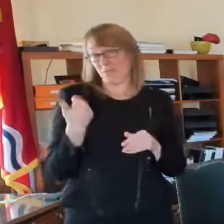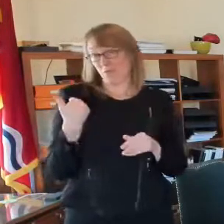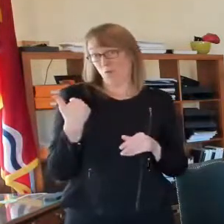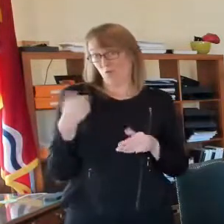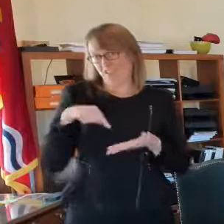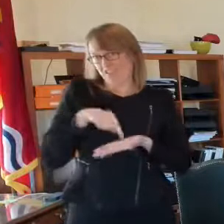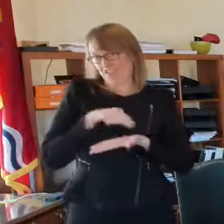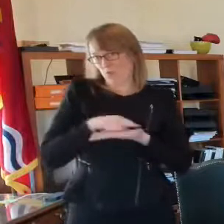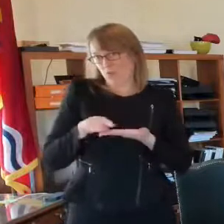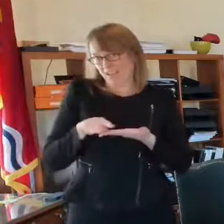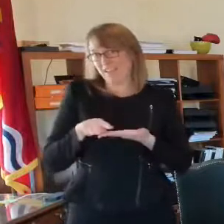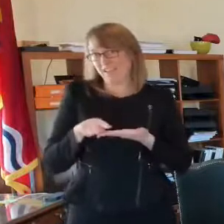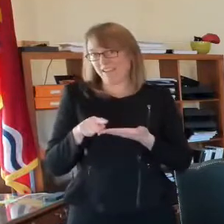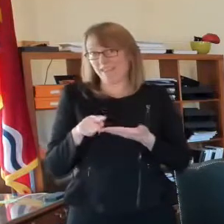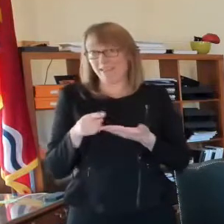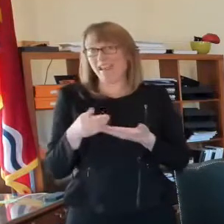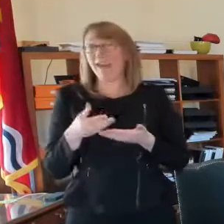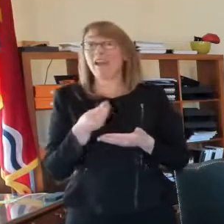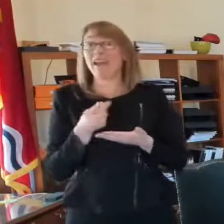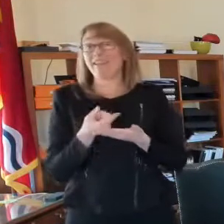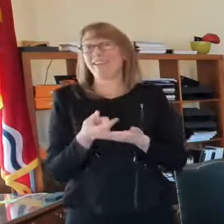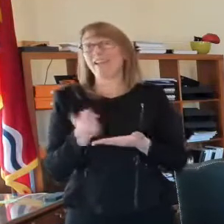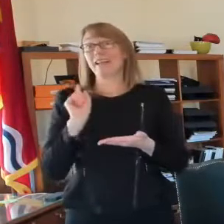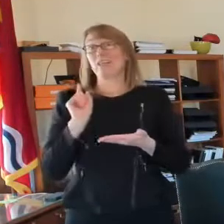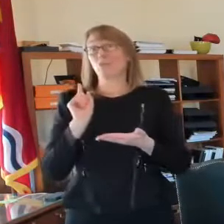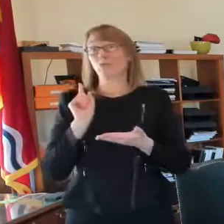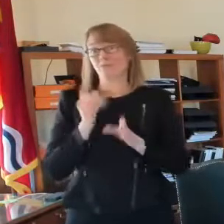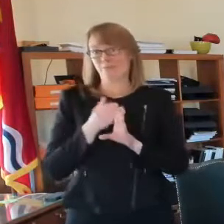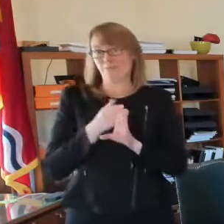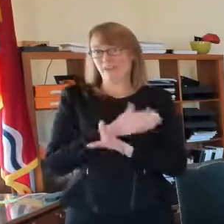were last week before Thanksgiving.